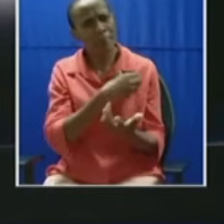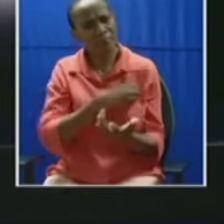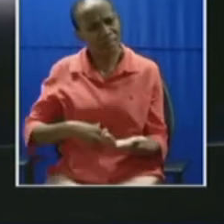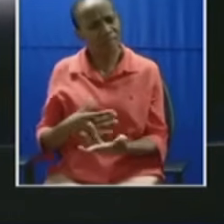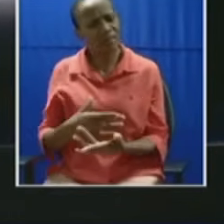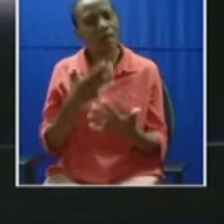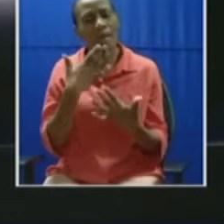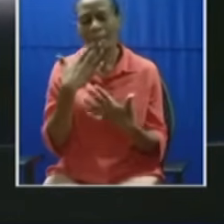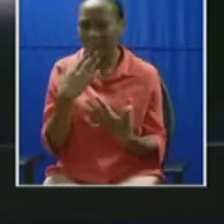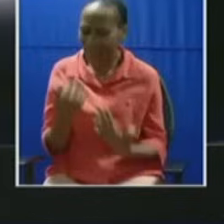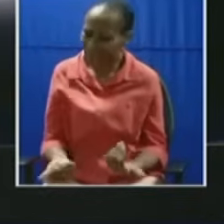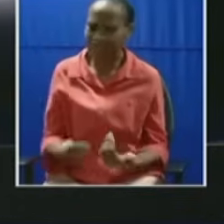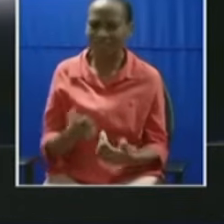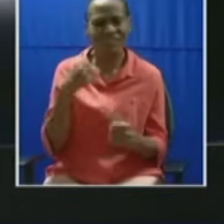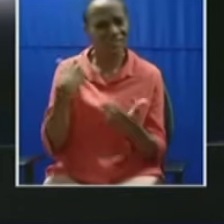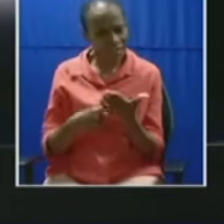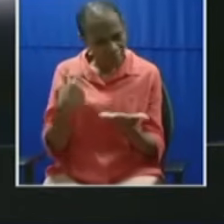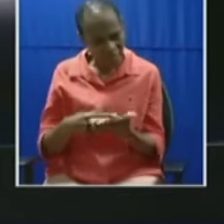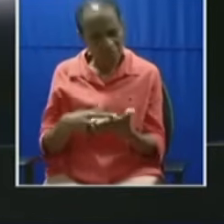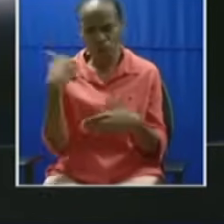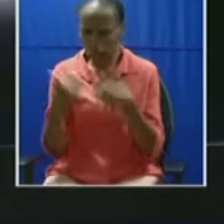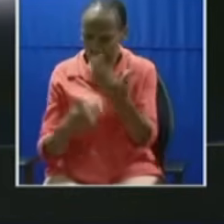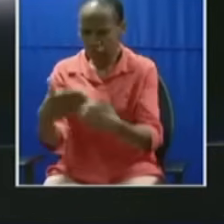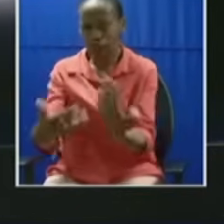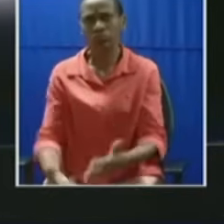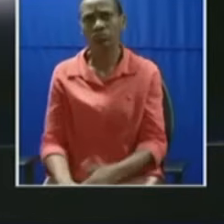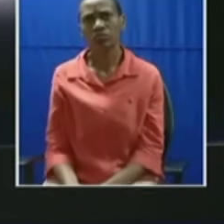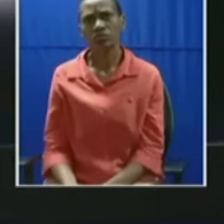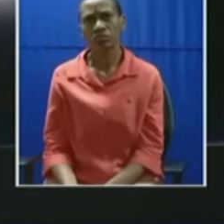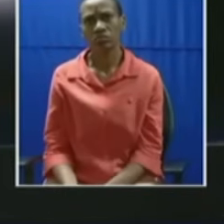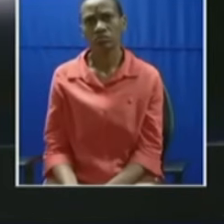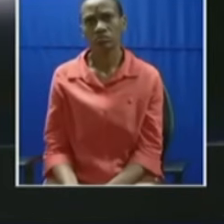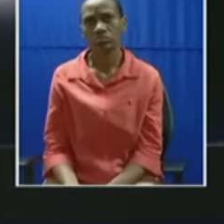please proceed with the debate, sir.